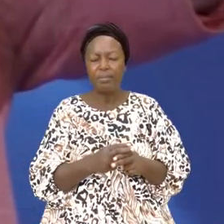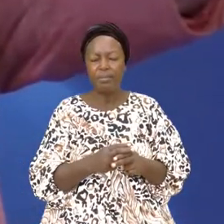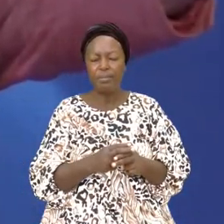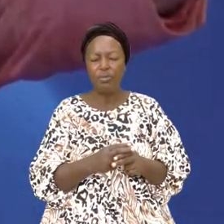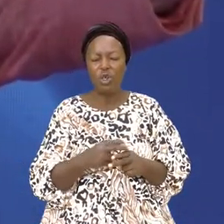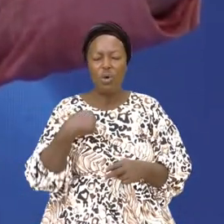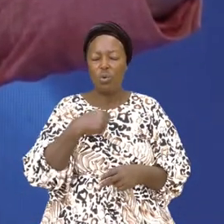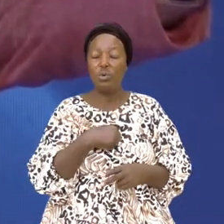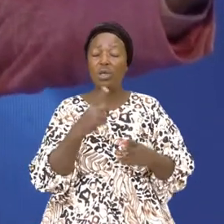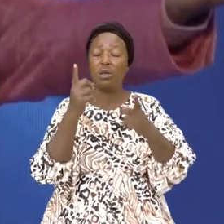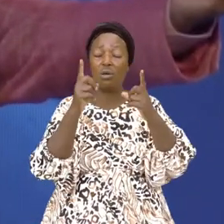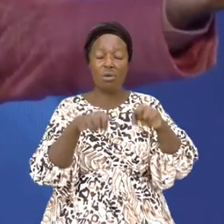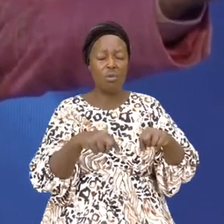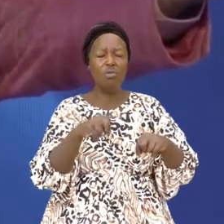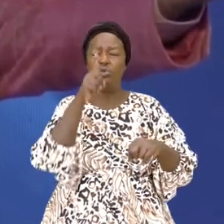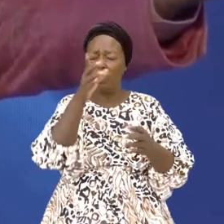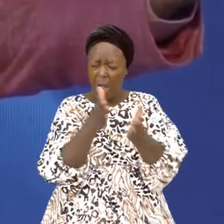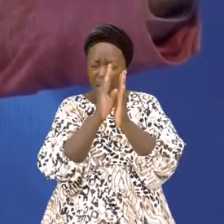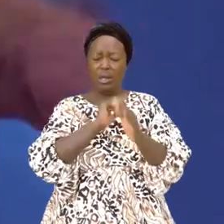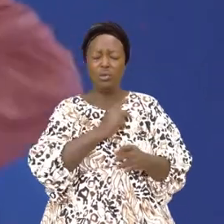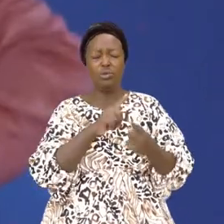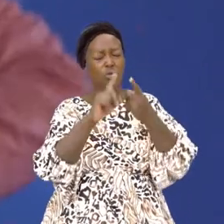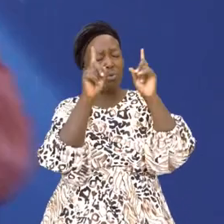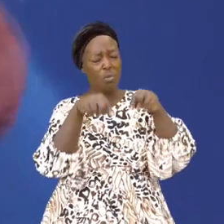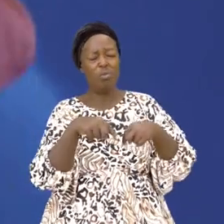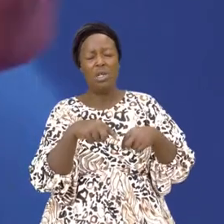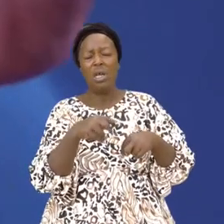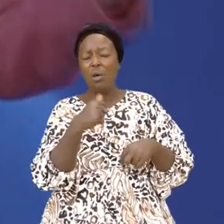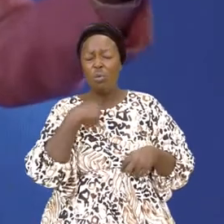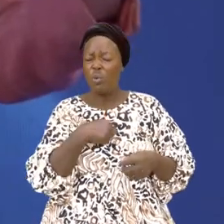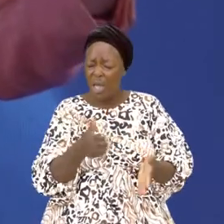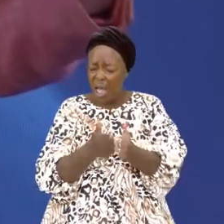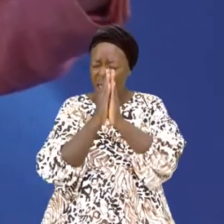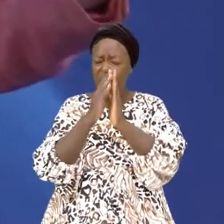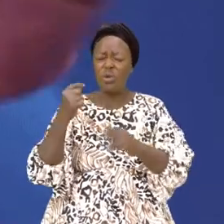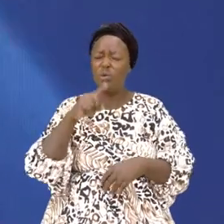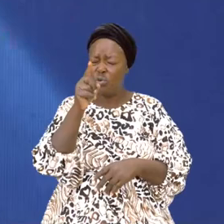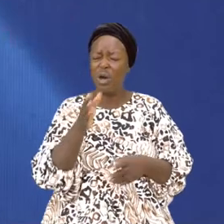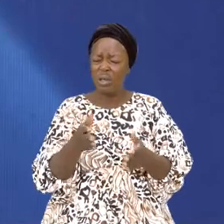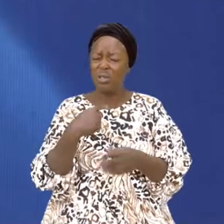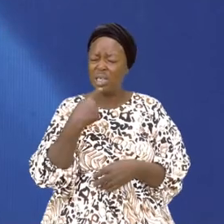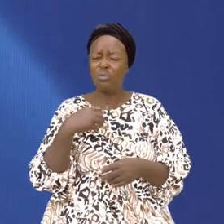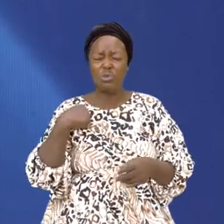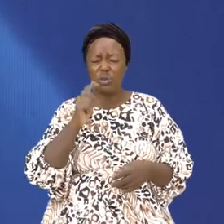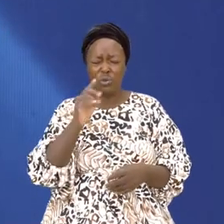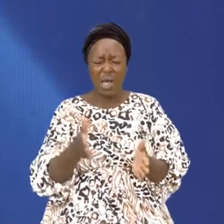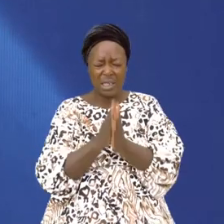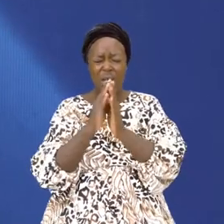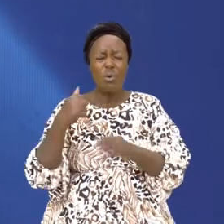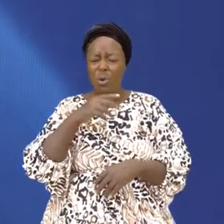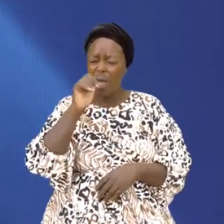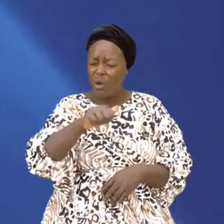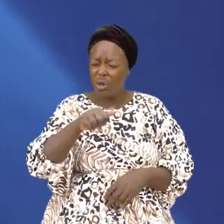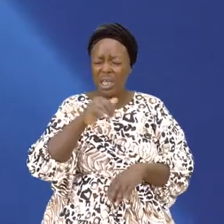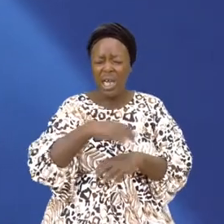we come, you told us to come. We ask, you told us to ask. We're knocking at the